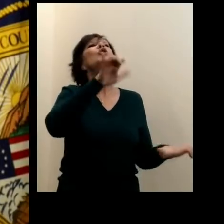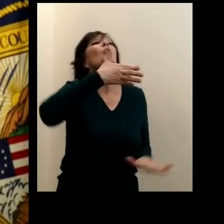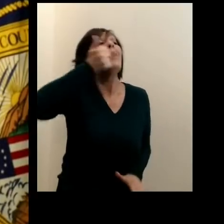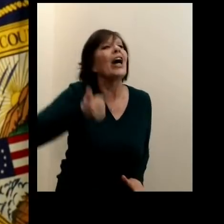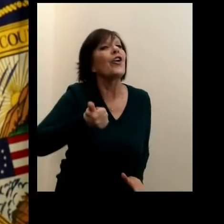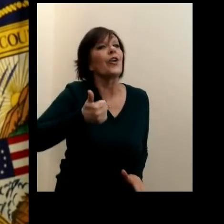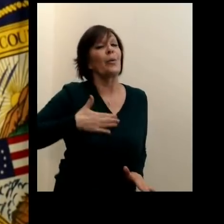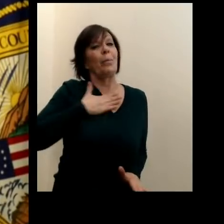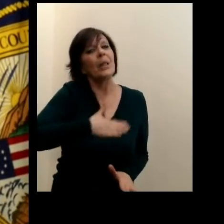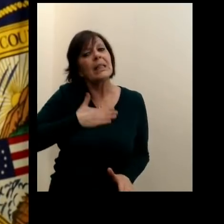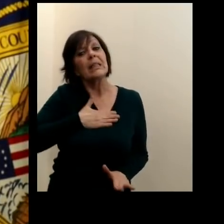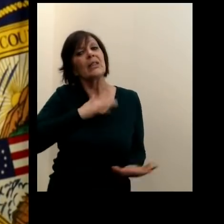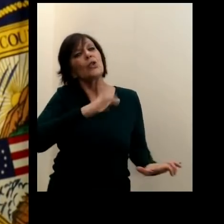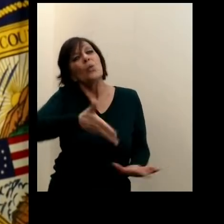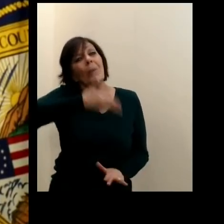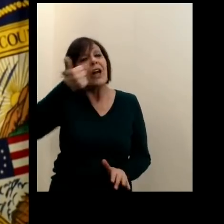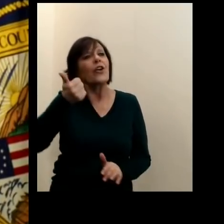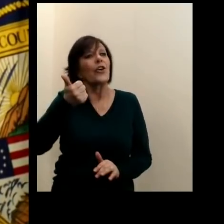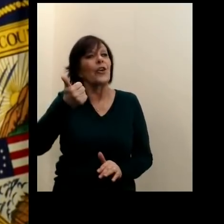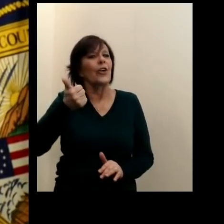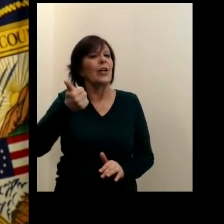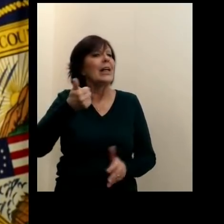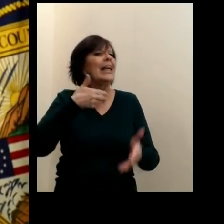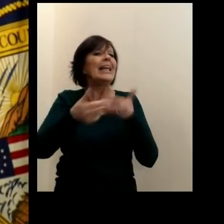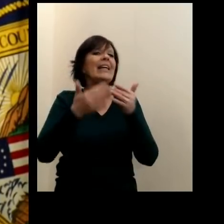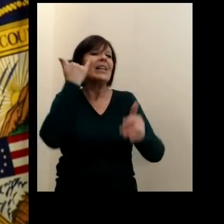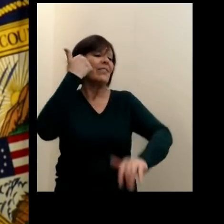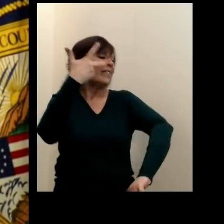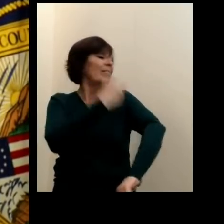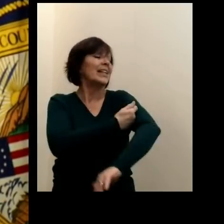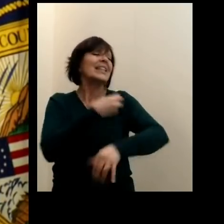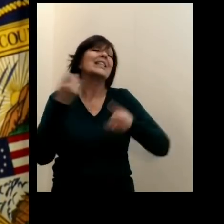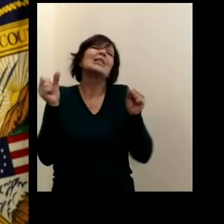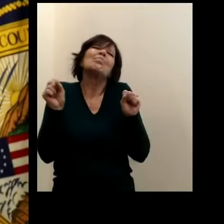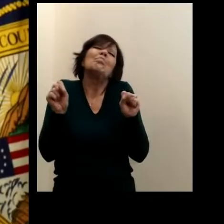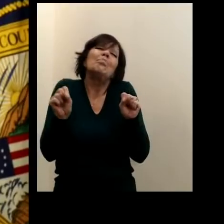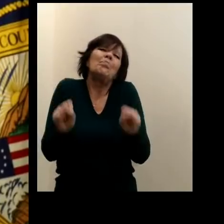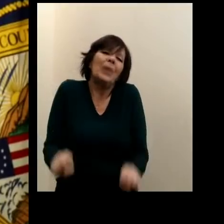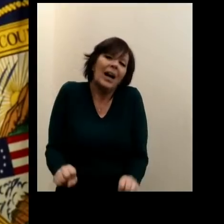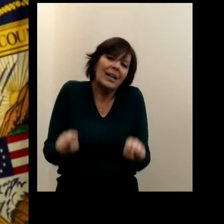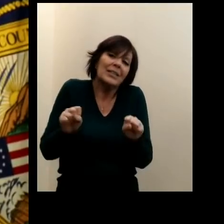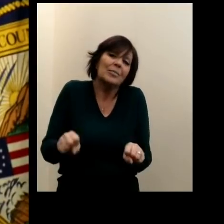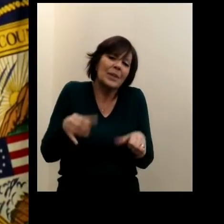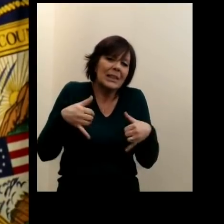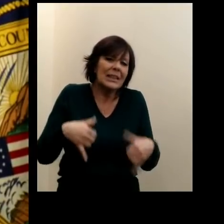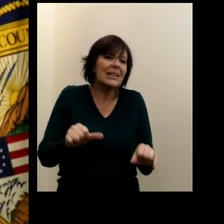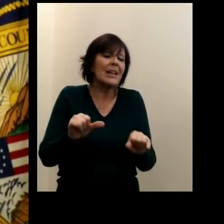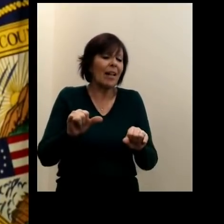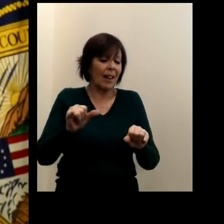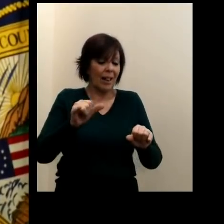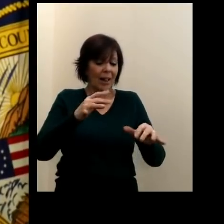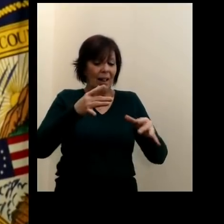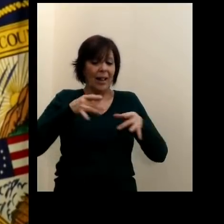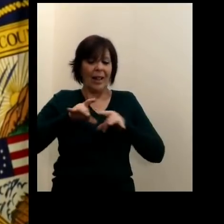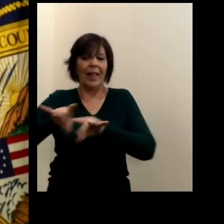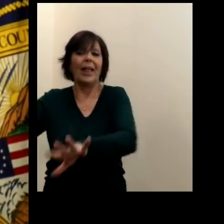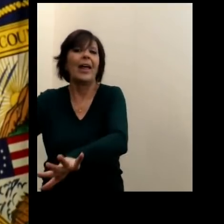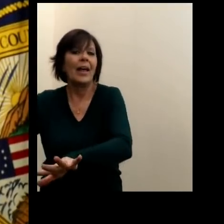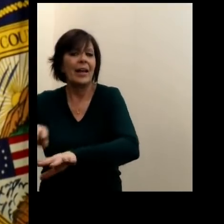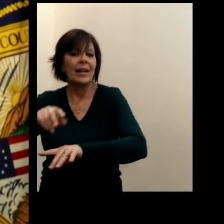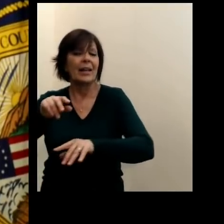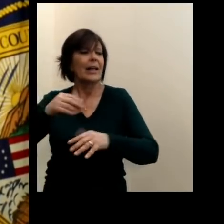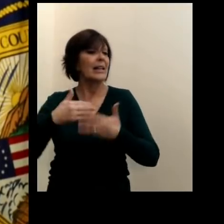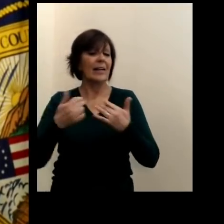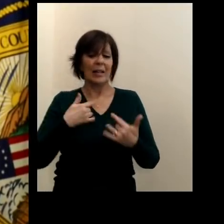better. We all need us to do better. Even if you get the vaccine, it's possible that you can still transmit the vaccine even if you're not